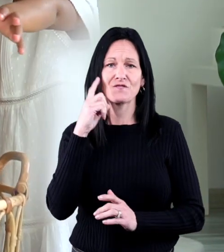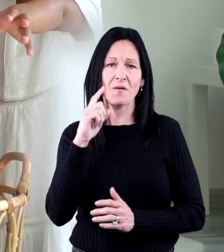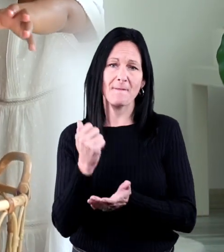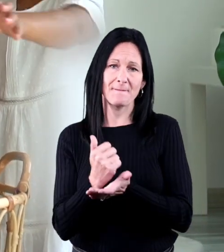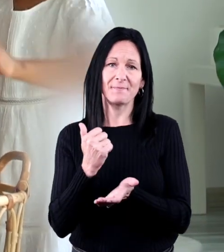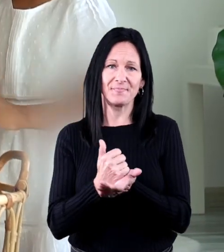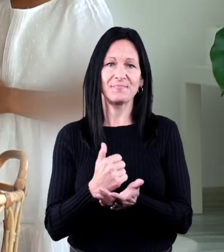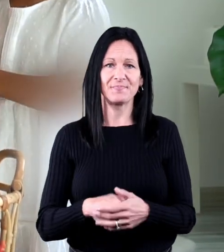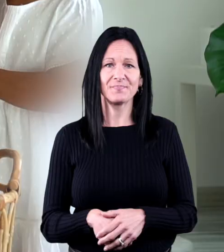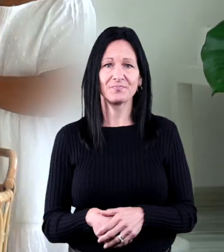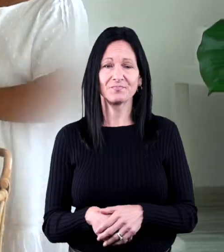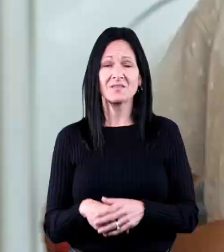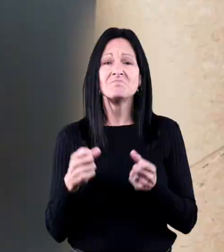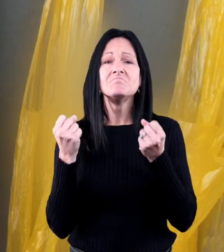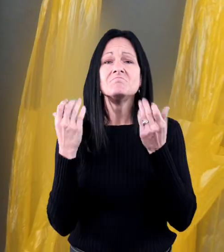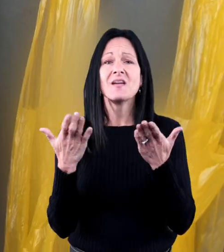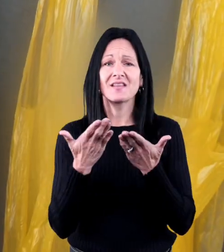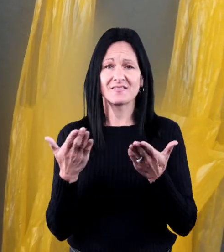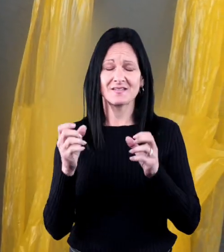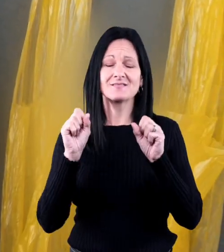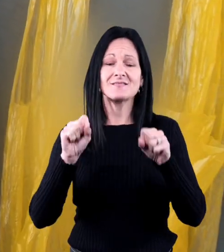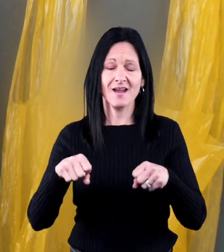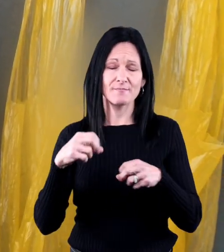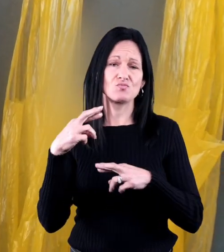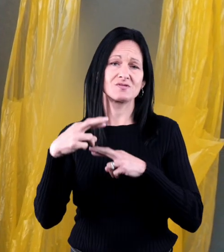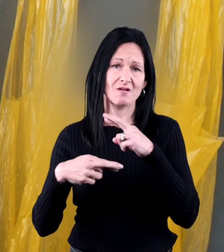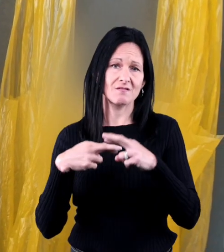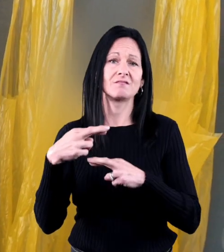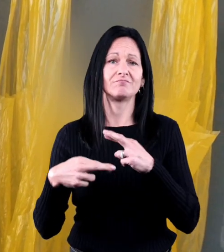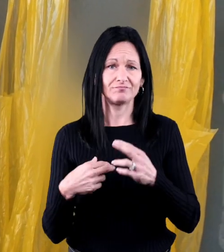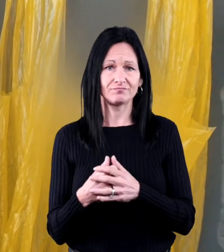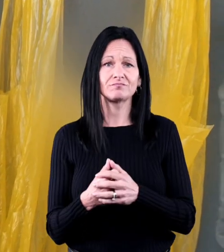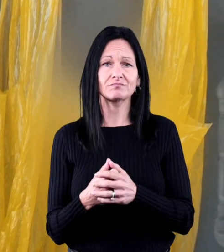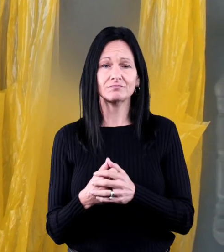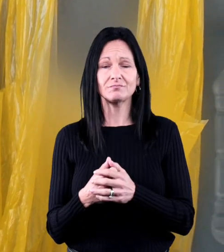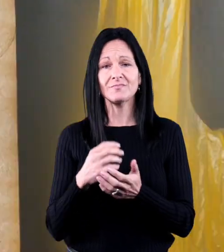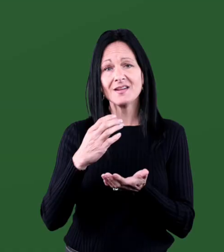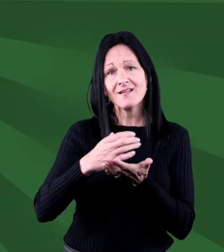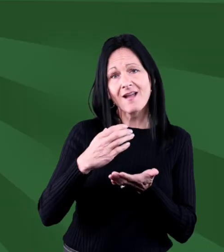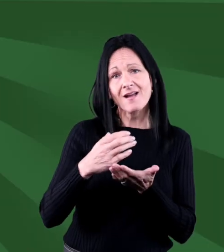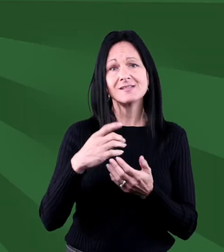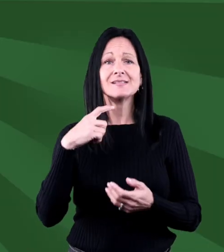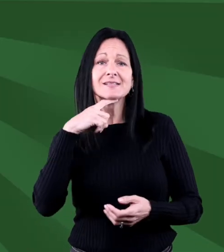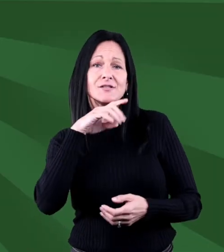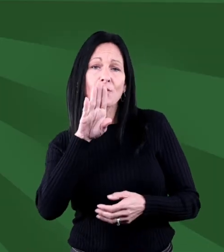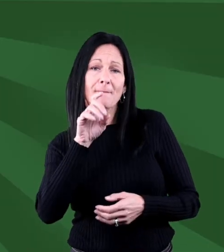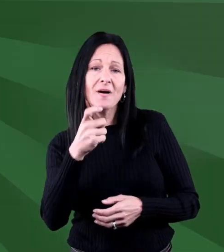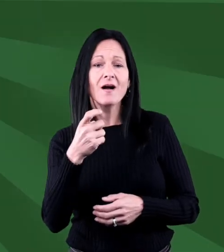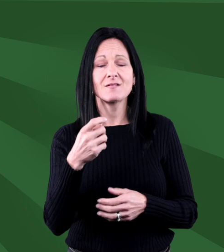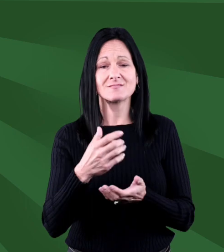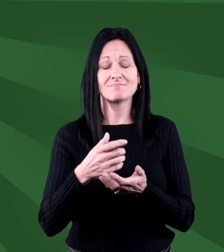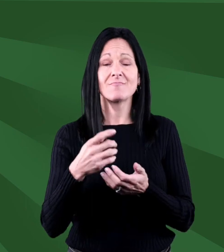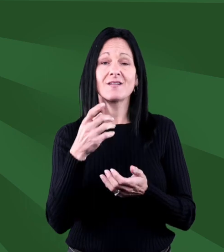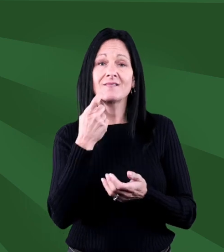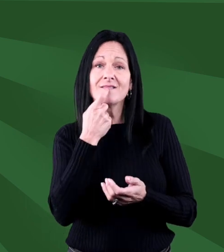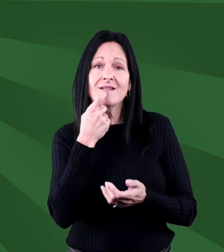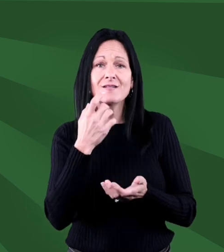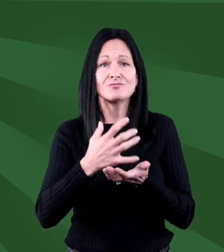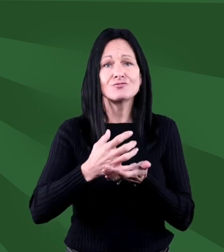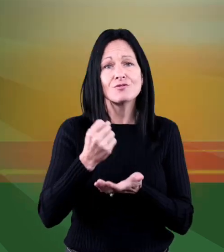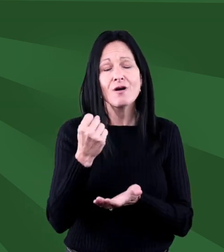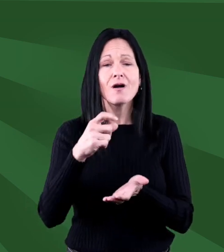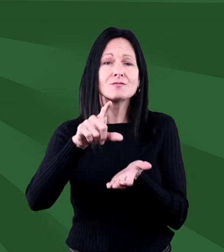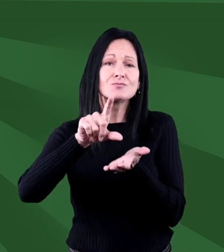parents for help. There are a lot of things that can be recycled. Tin cans, cereal boxes,